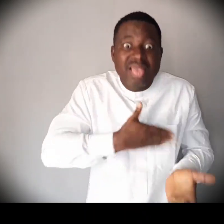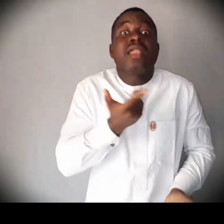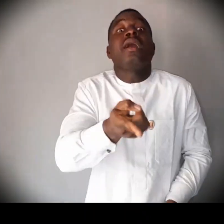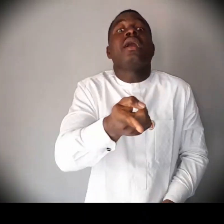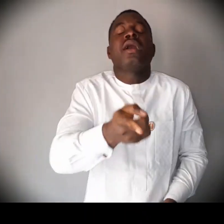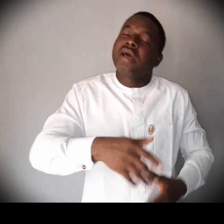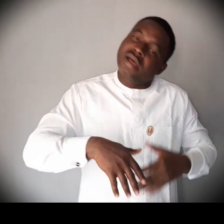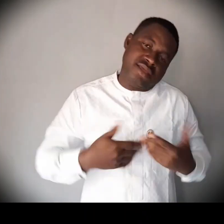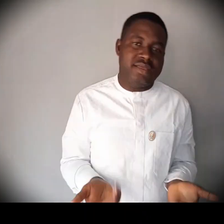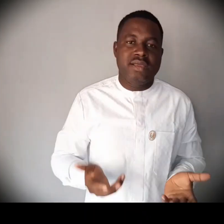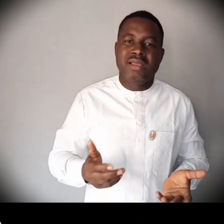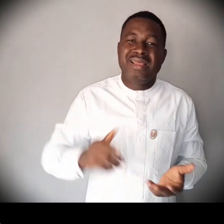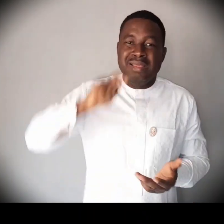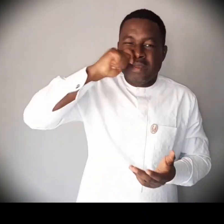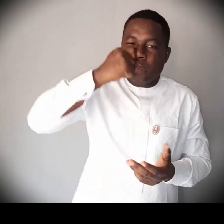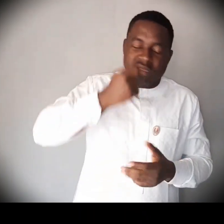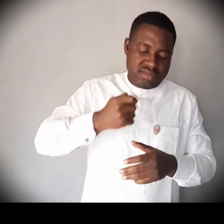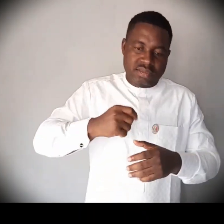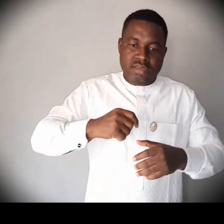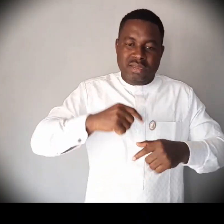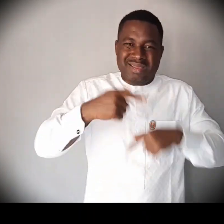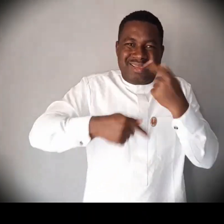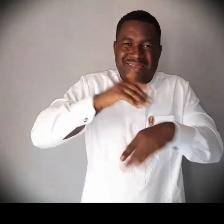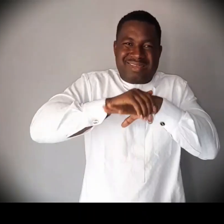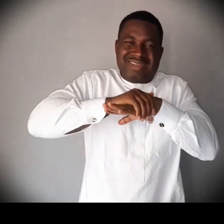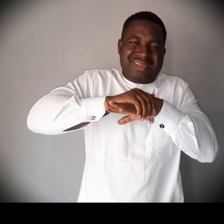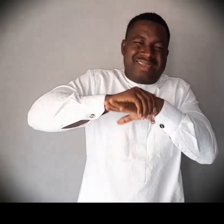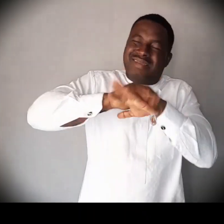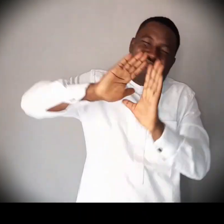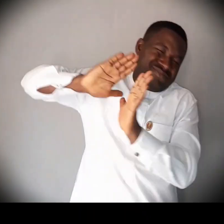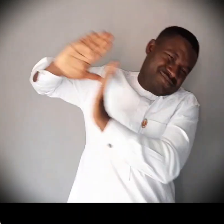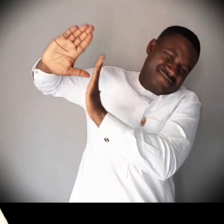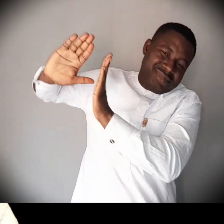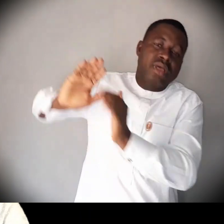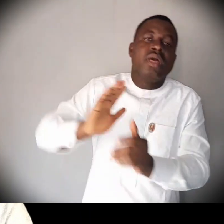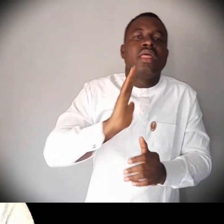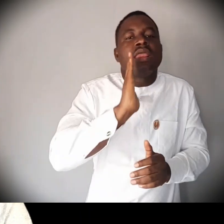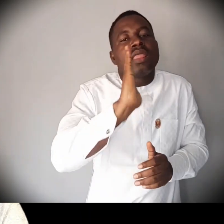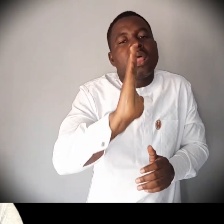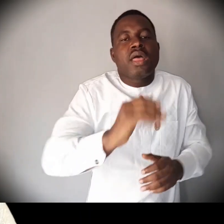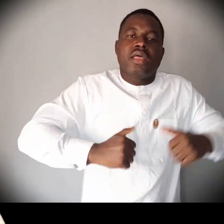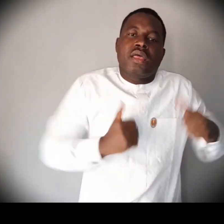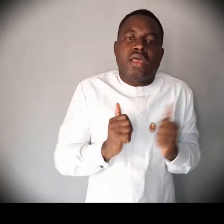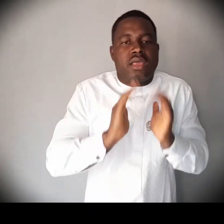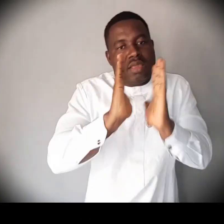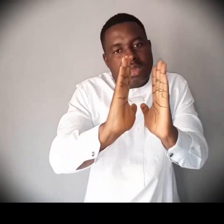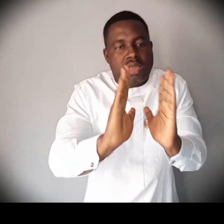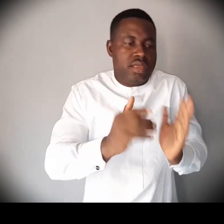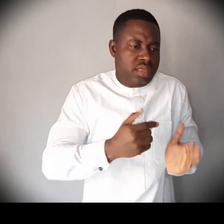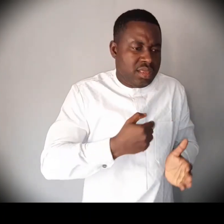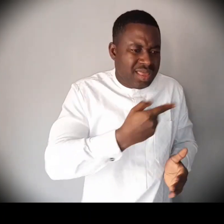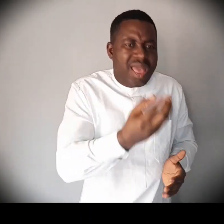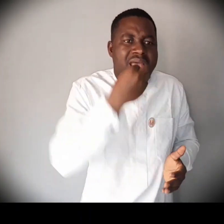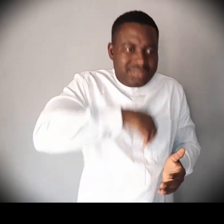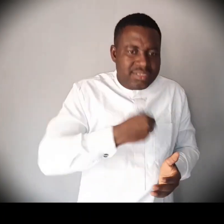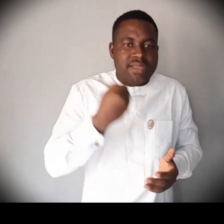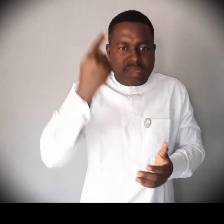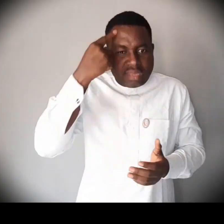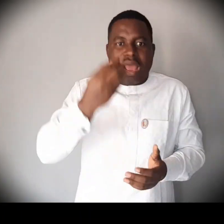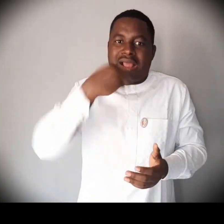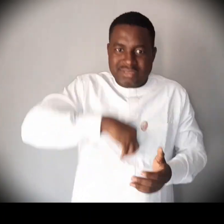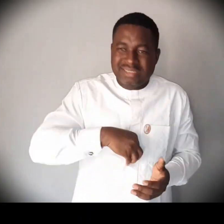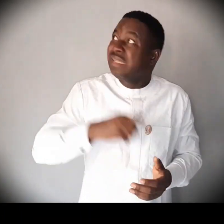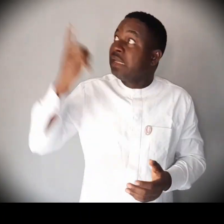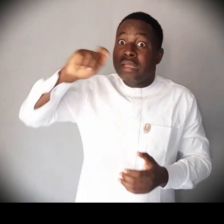intervention is for the deaf individuals, but more importantly, to hearing people who work in the deaf